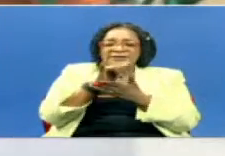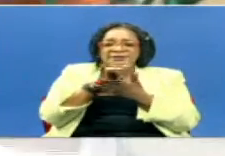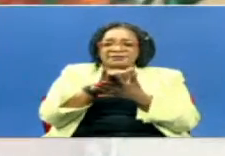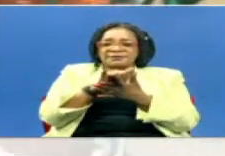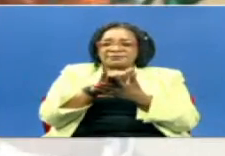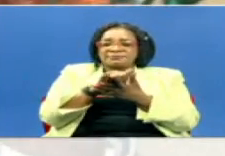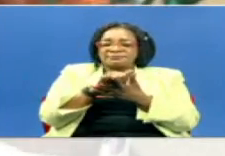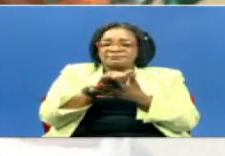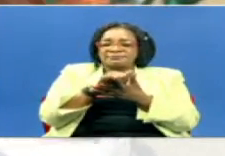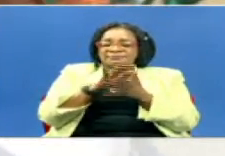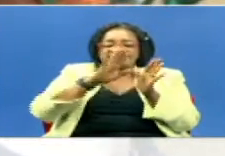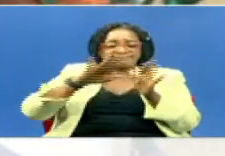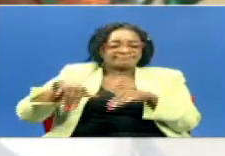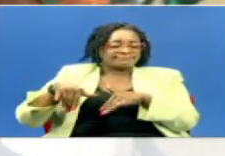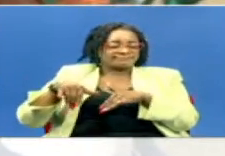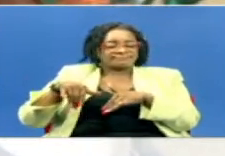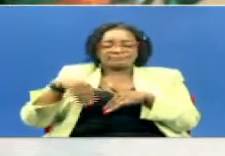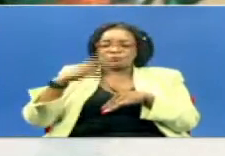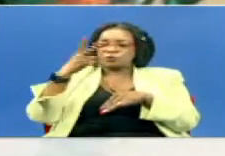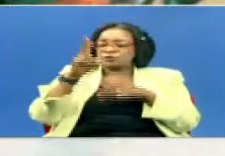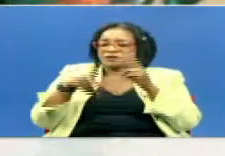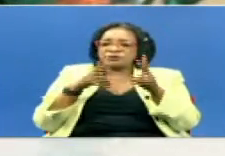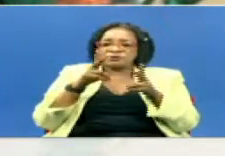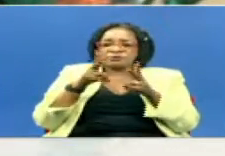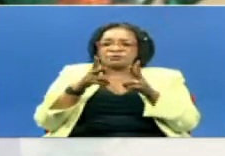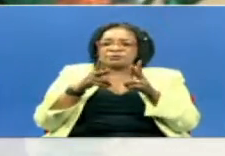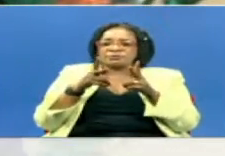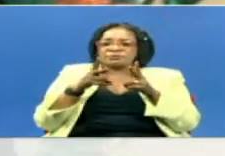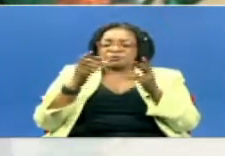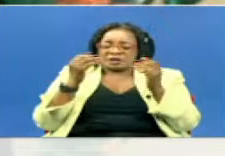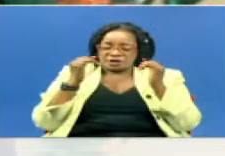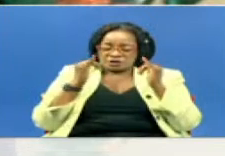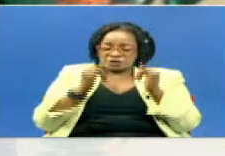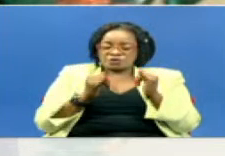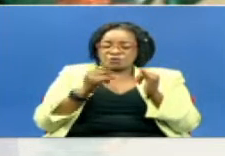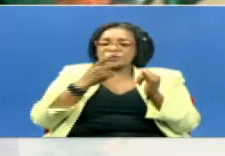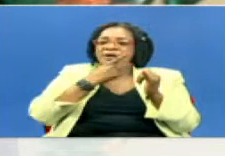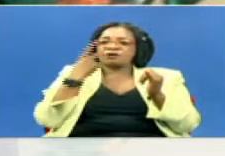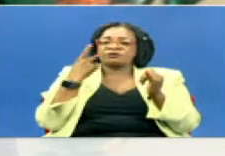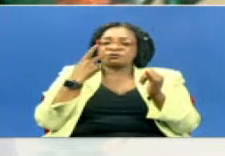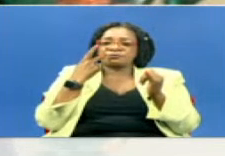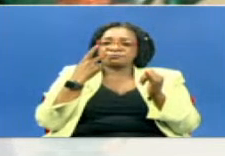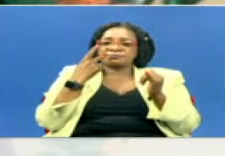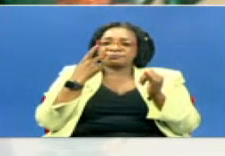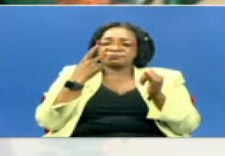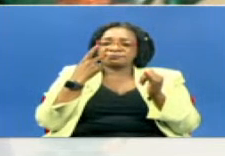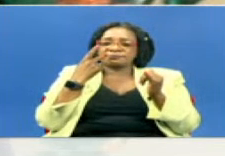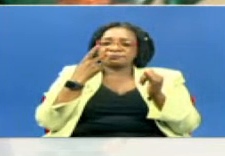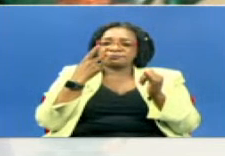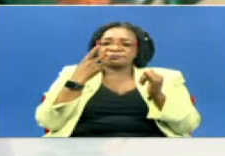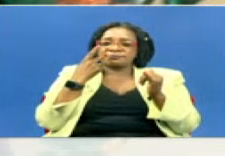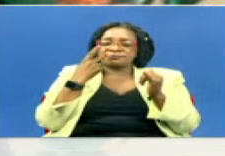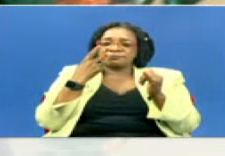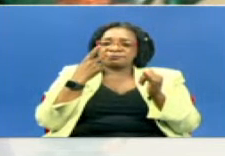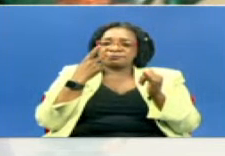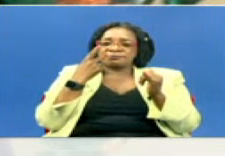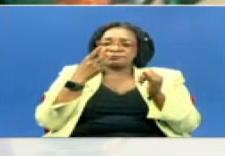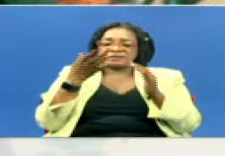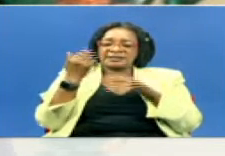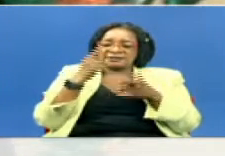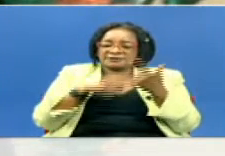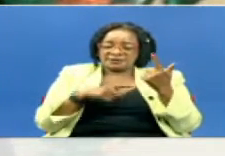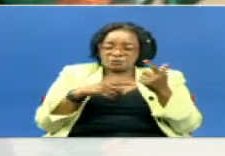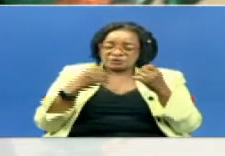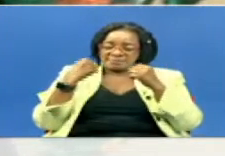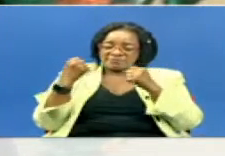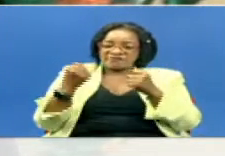behind us. They've gone with 2022. You're looking at a new Stephen Kalonzo Musyoka. Last year was a buffalo soldier.